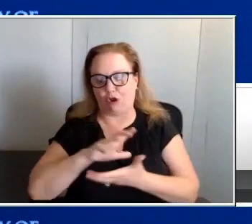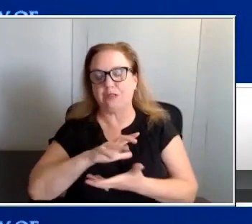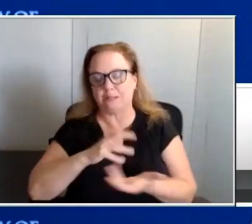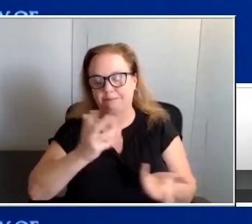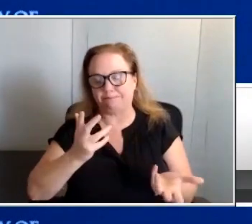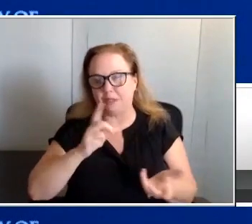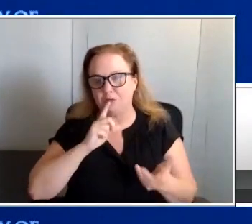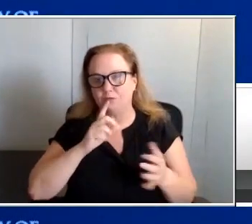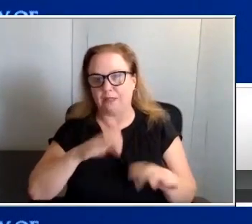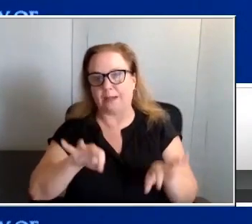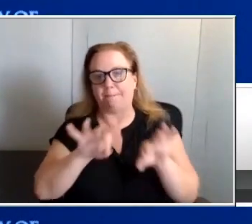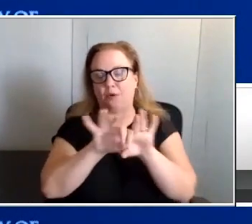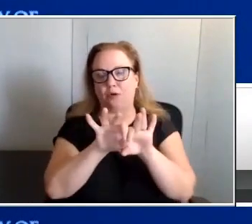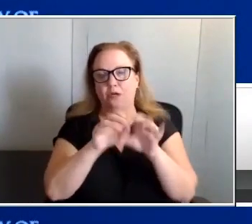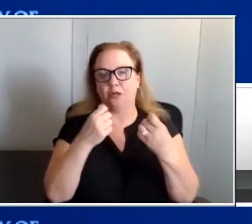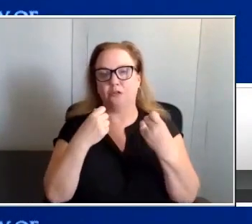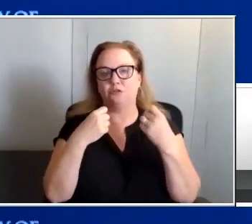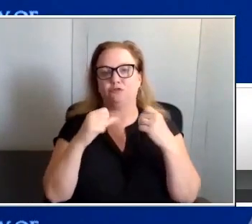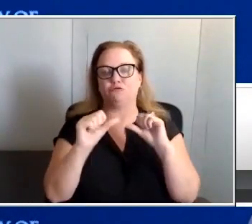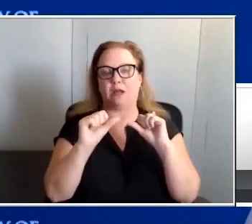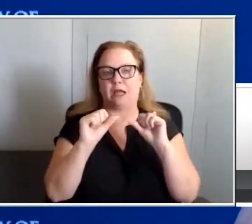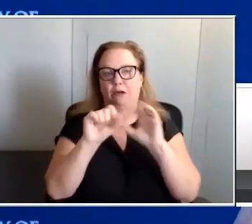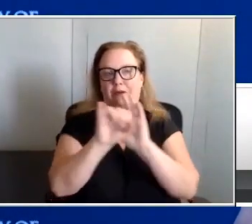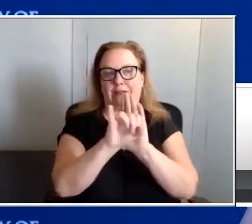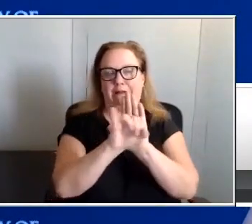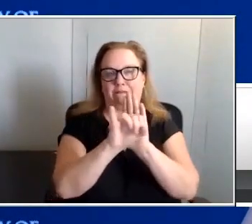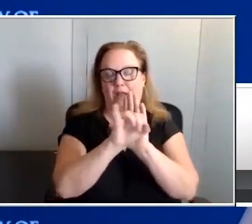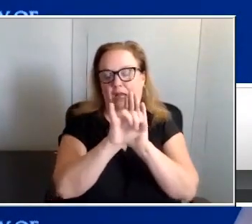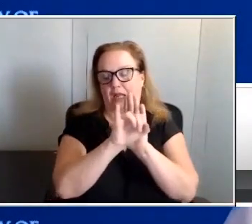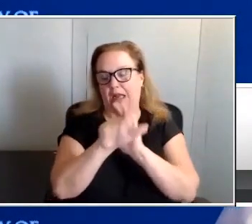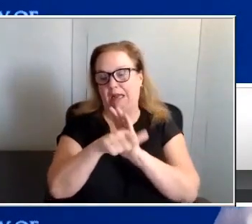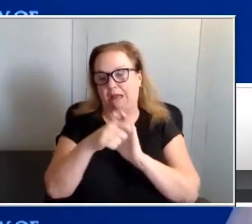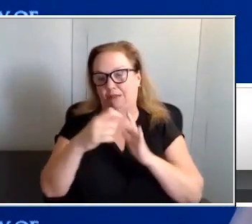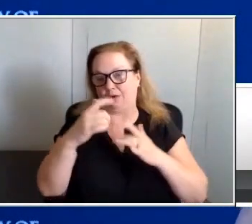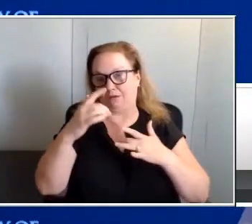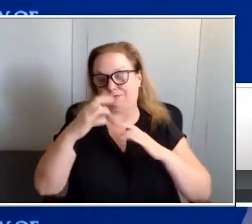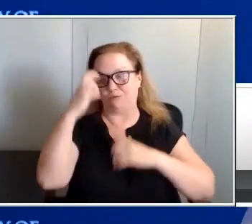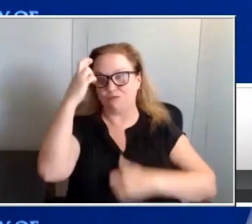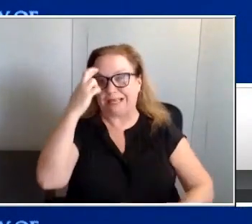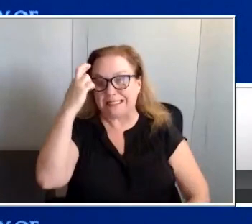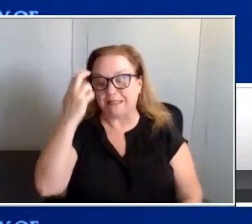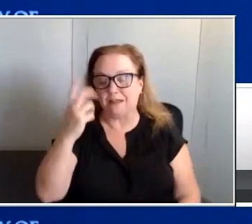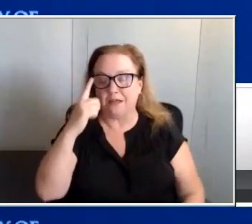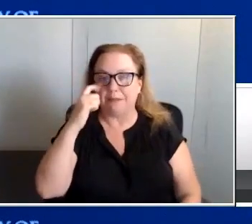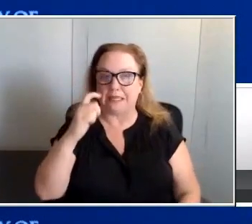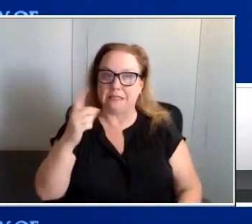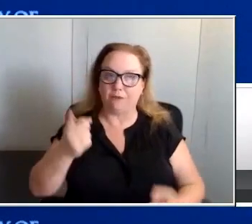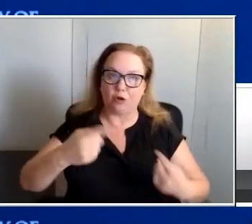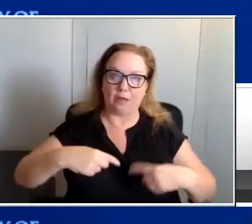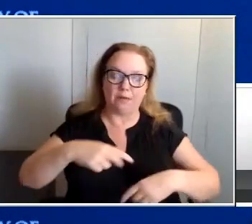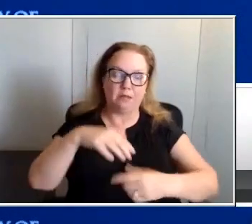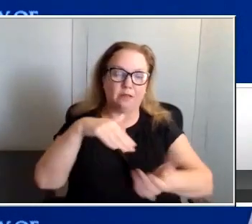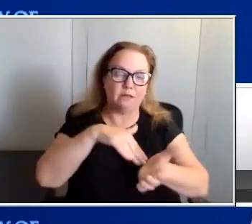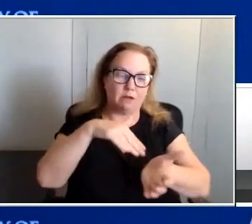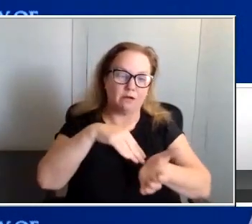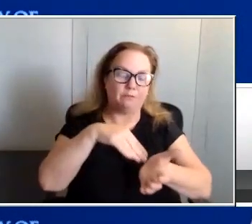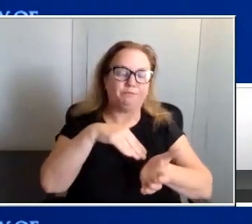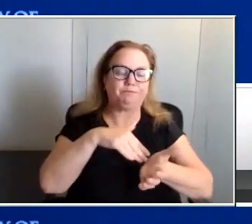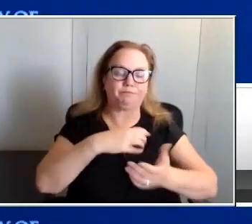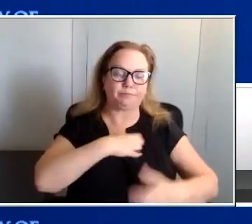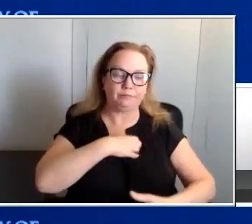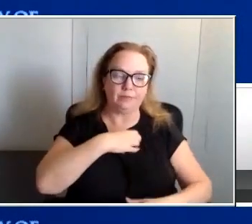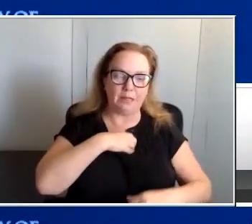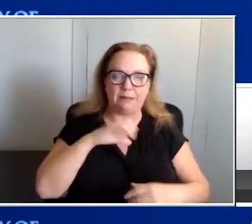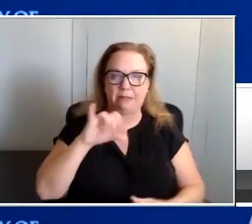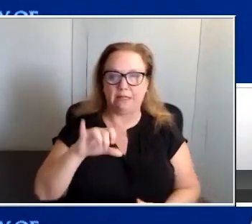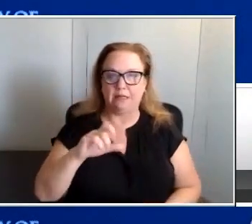important to try and elucidate or identify maybe another cause of some of these symptoms, because if you are coming into your doctor and having a complaint, I don't